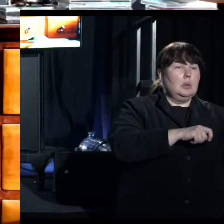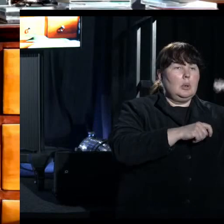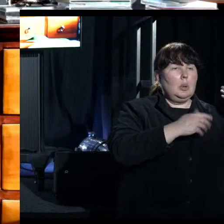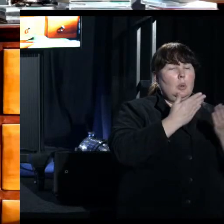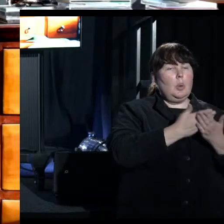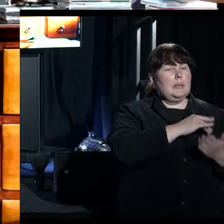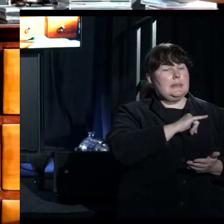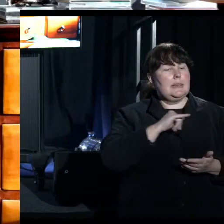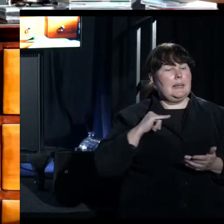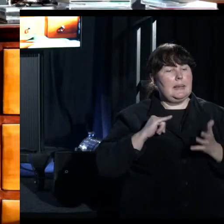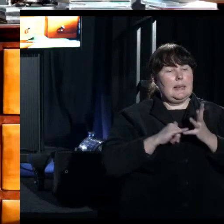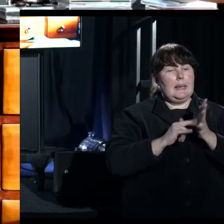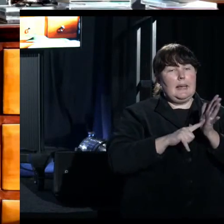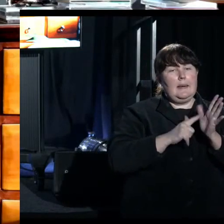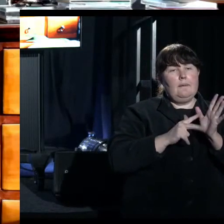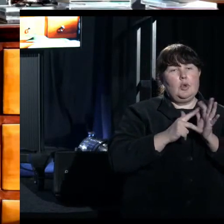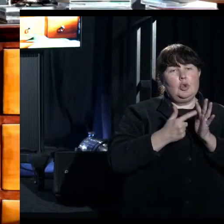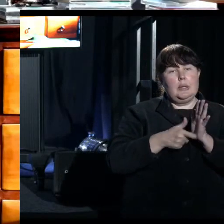picture.